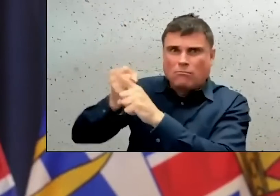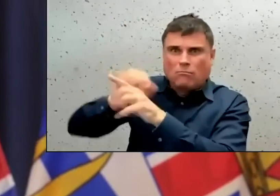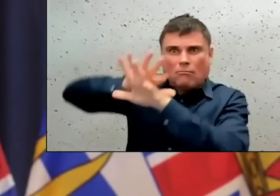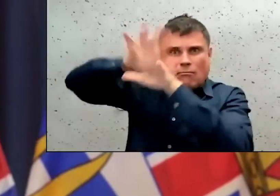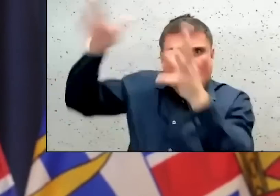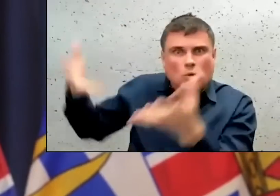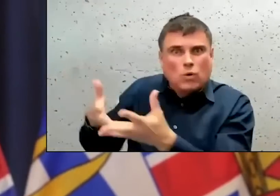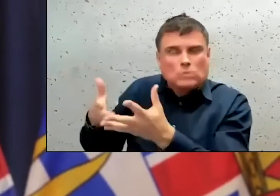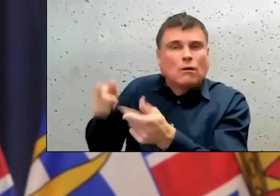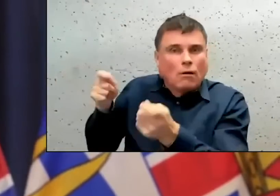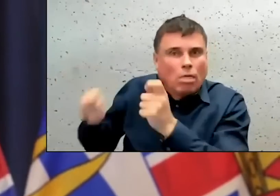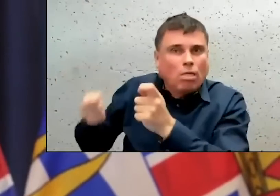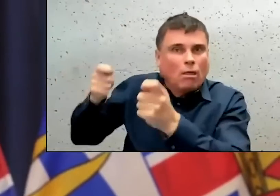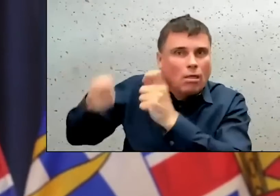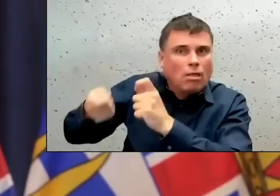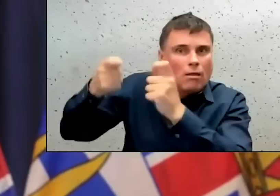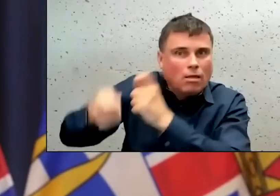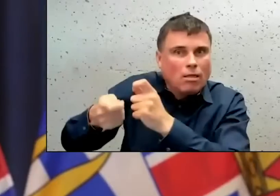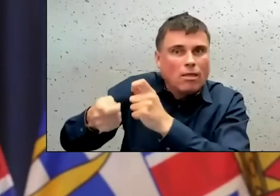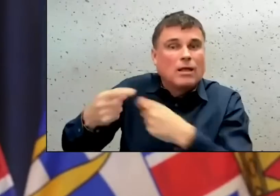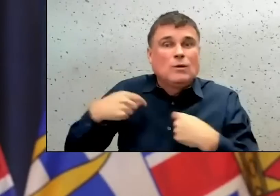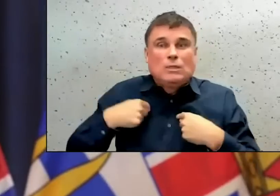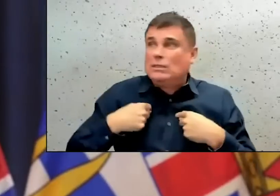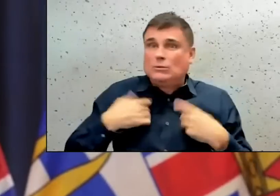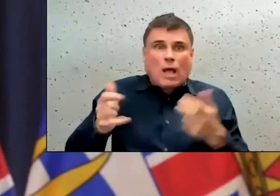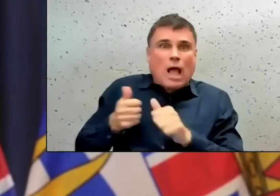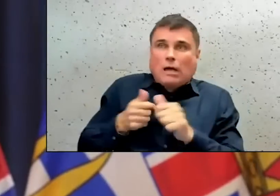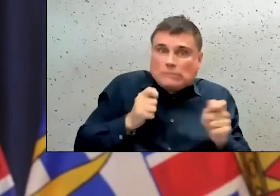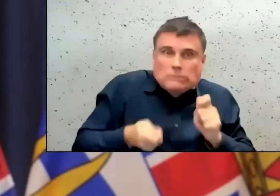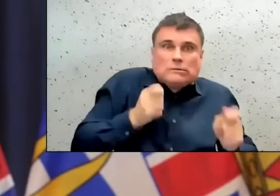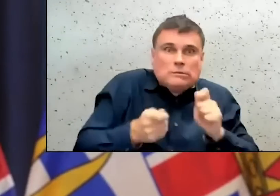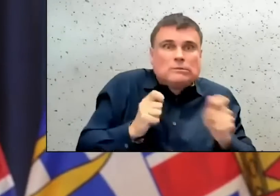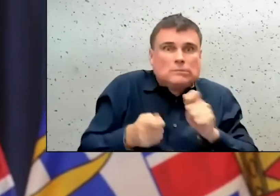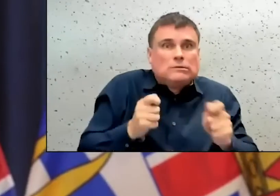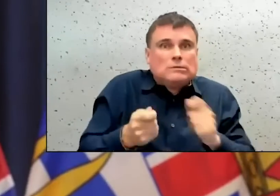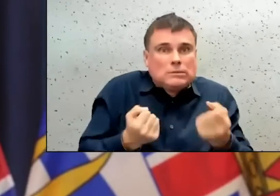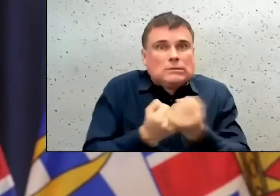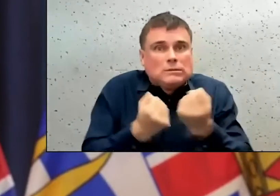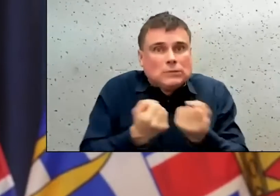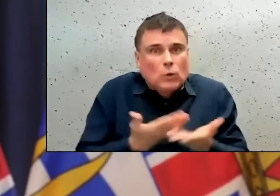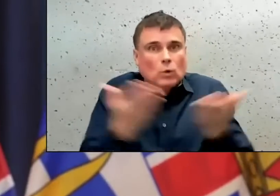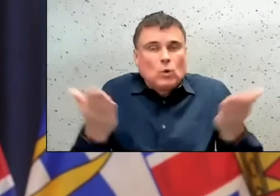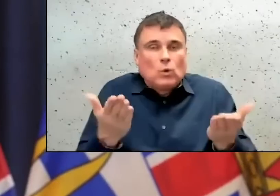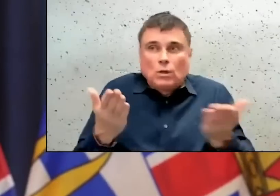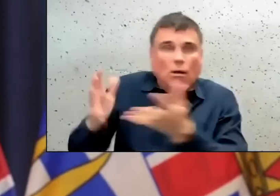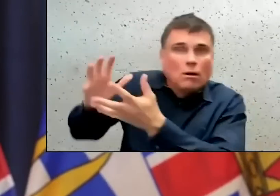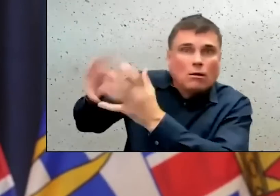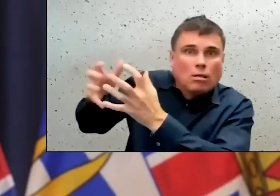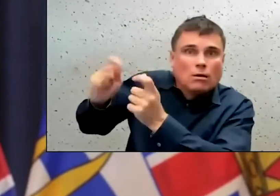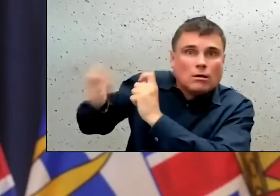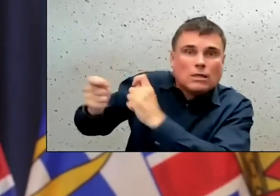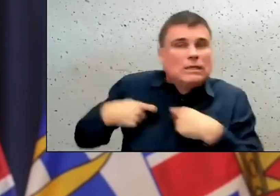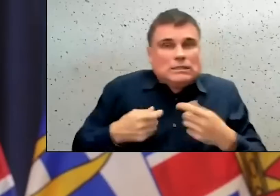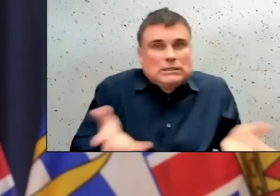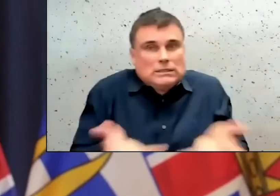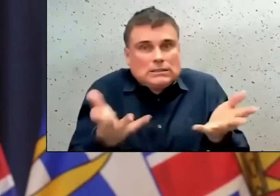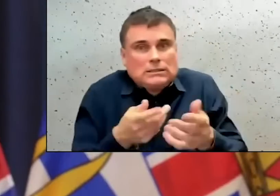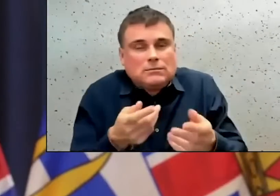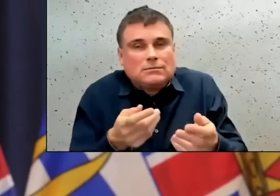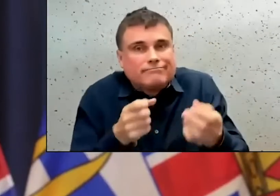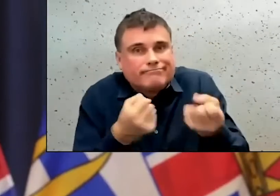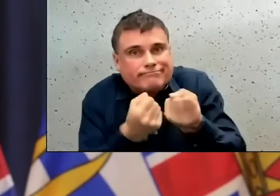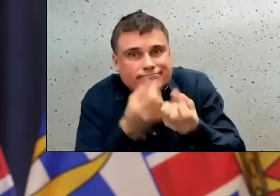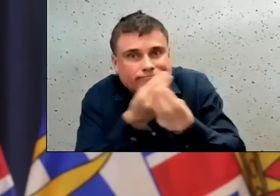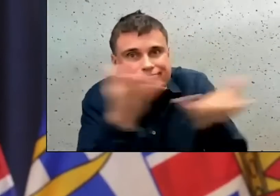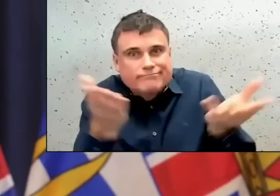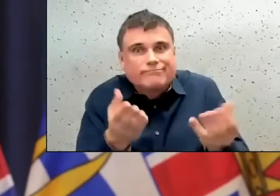as best we can to support the needs that people have so that we can do the things that we need to do to protect our friends, our colleagues,